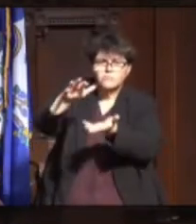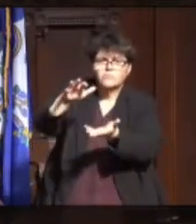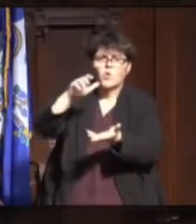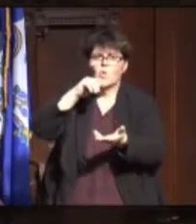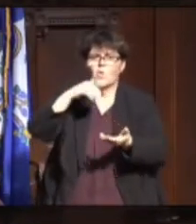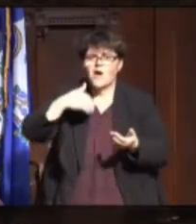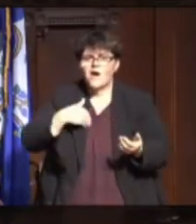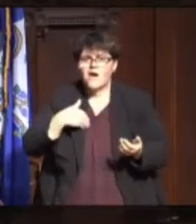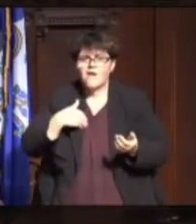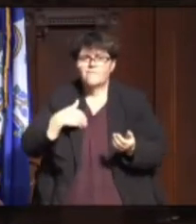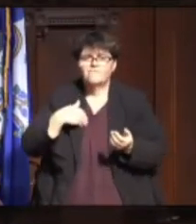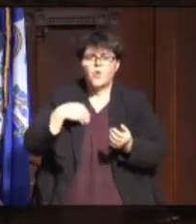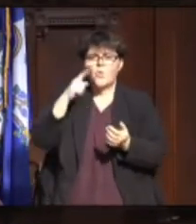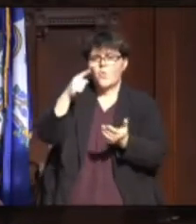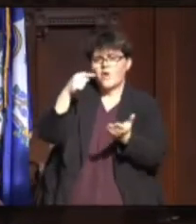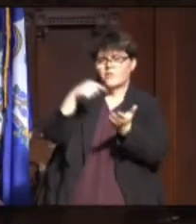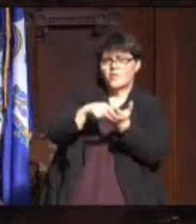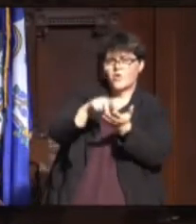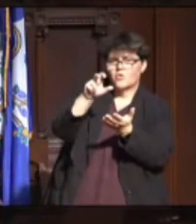started.